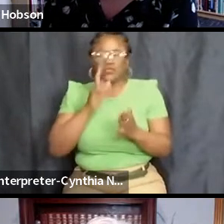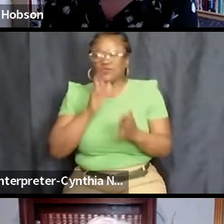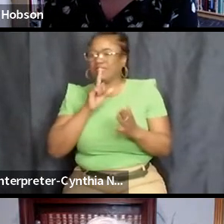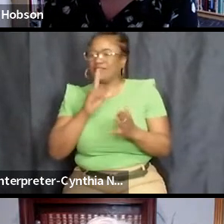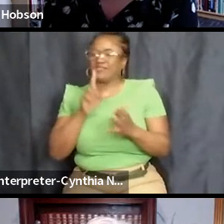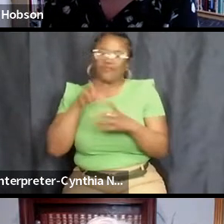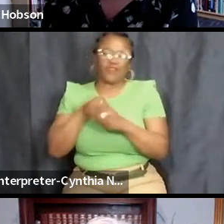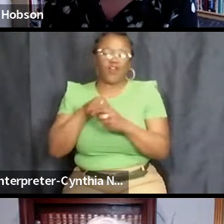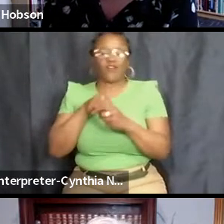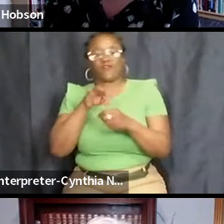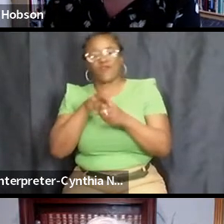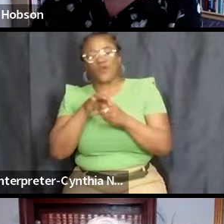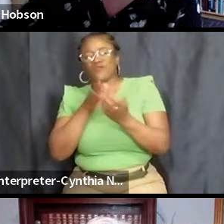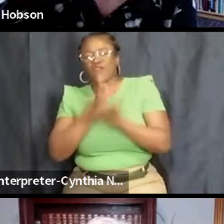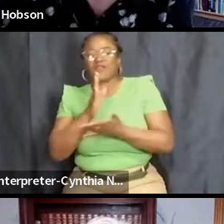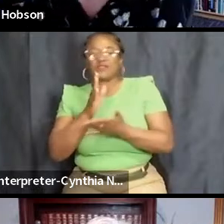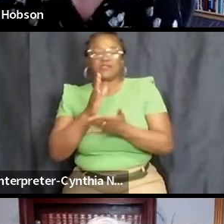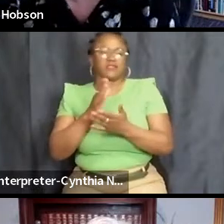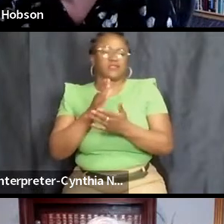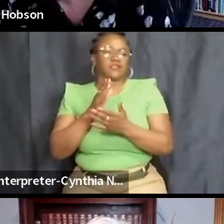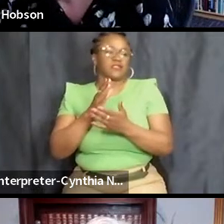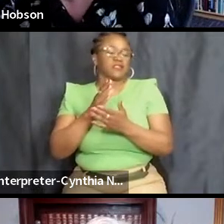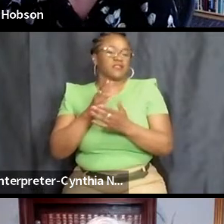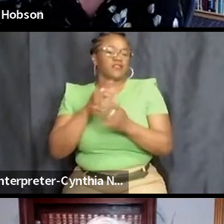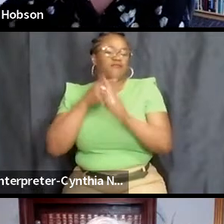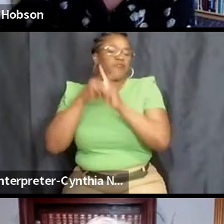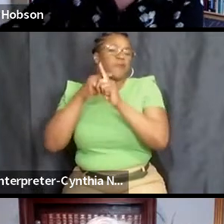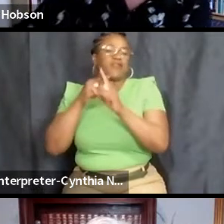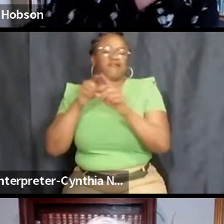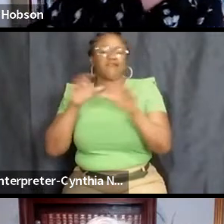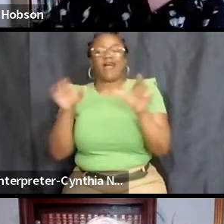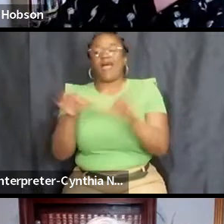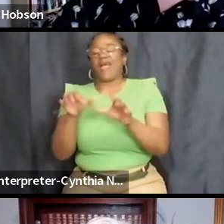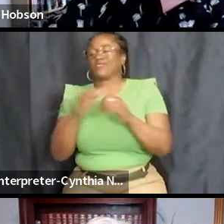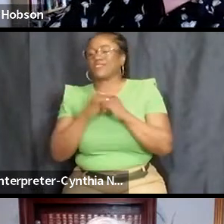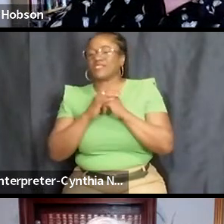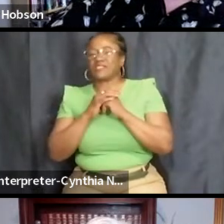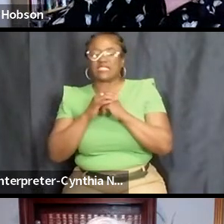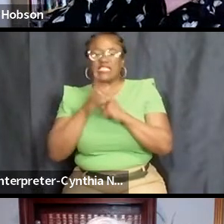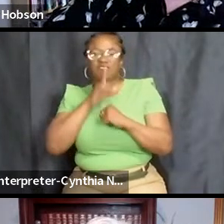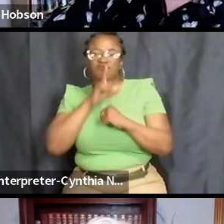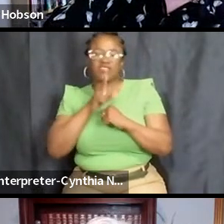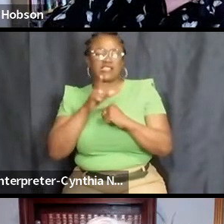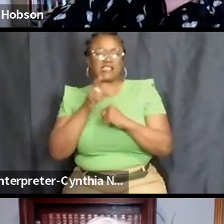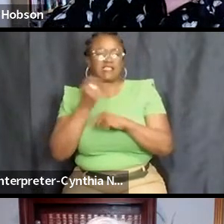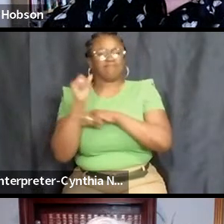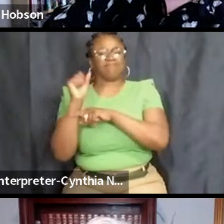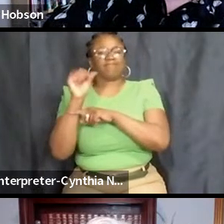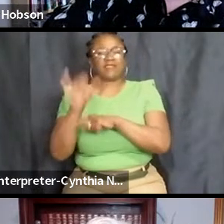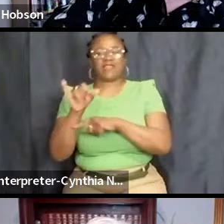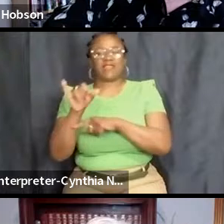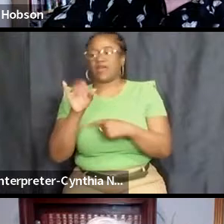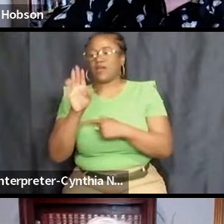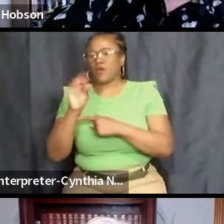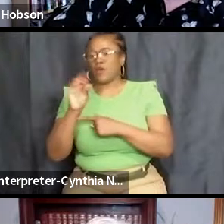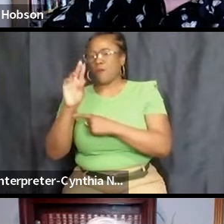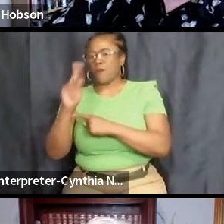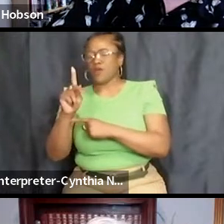rights, affirmative action, the Bork. He kind of spearheaded the opposition to the Bork